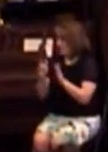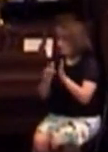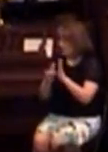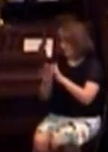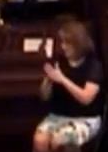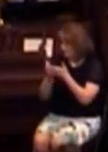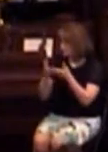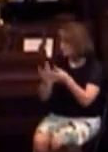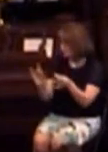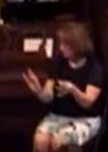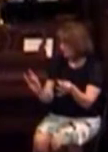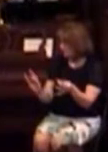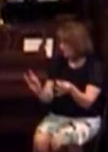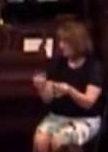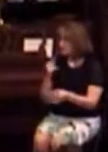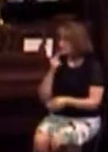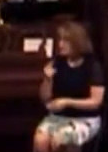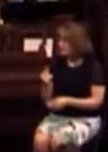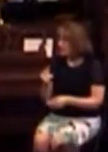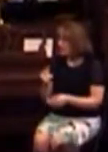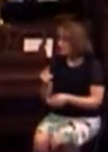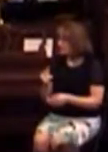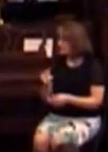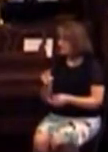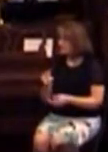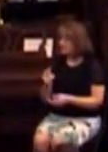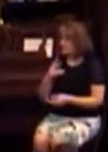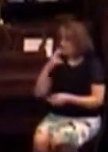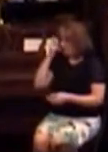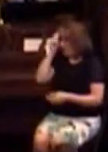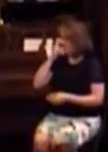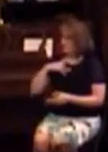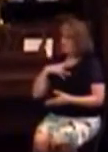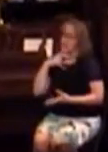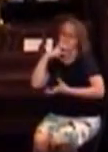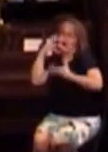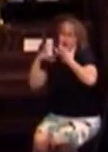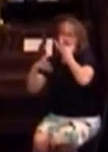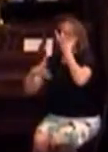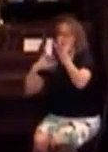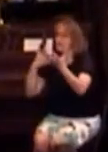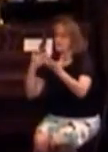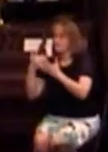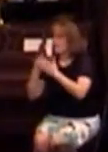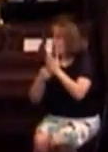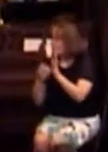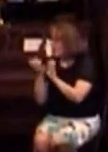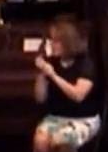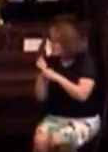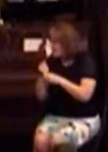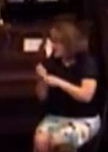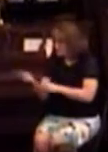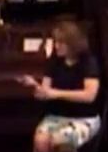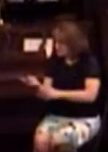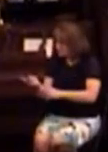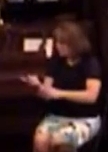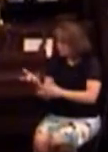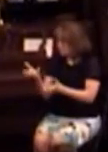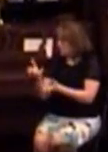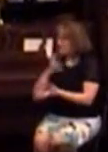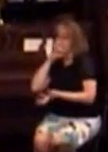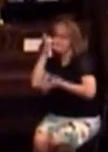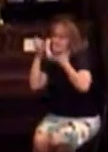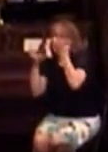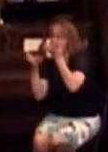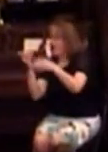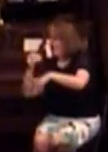of the two was more shy than the other. What causes them to shout? They're desperate. They're blind. They know they're